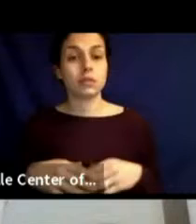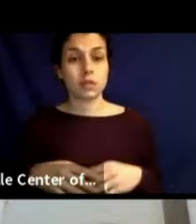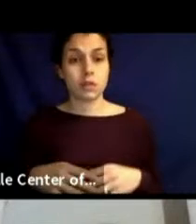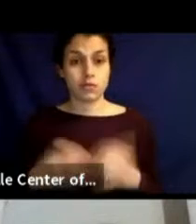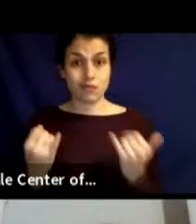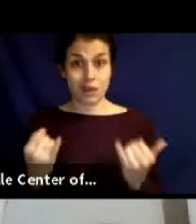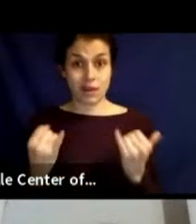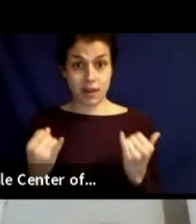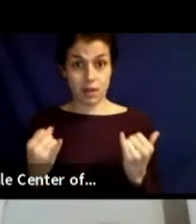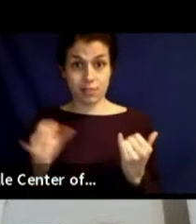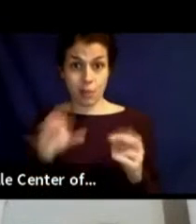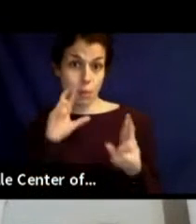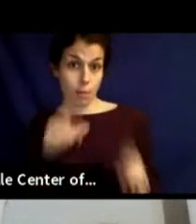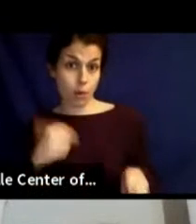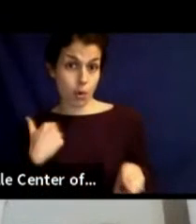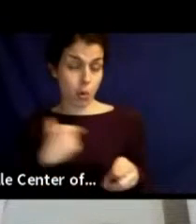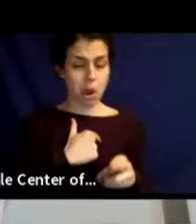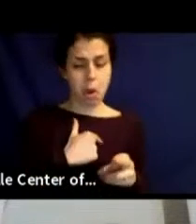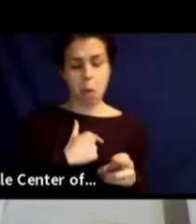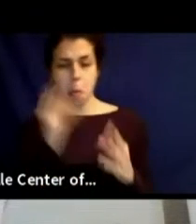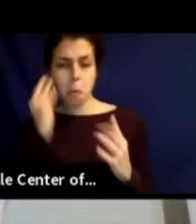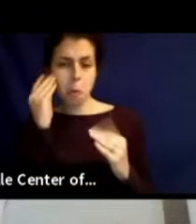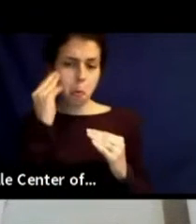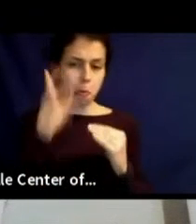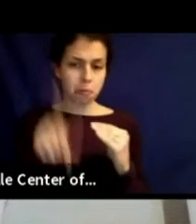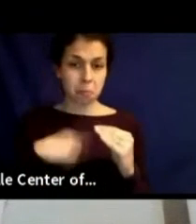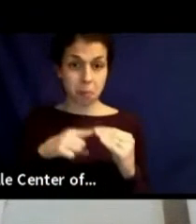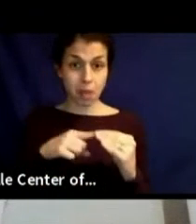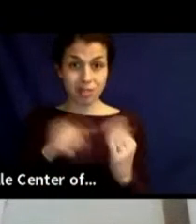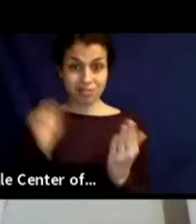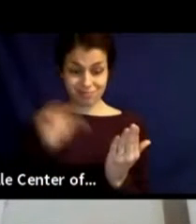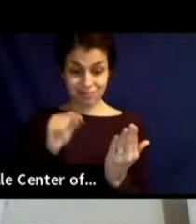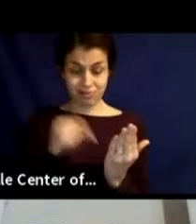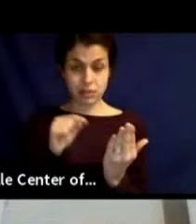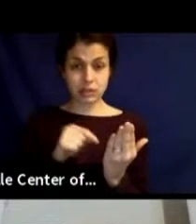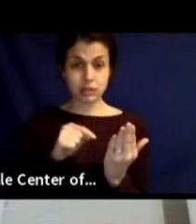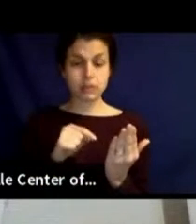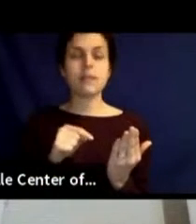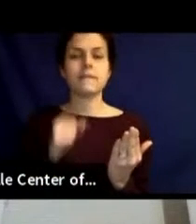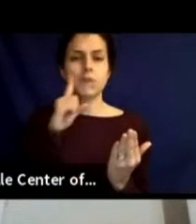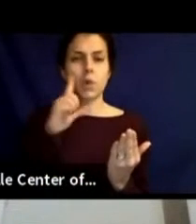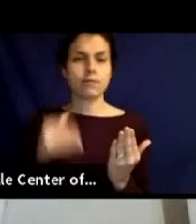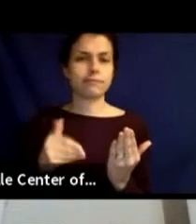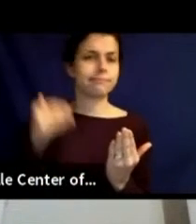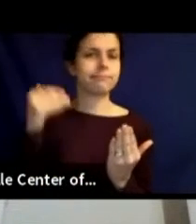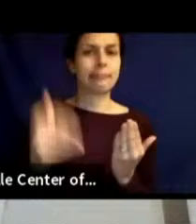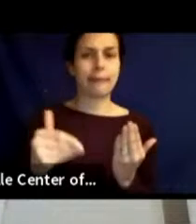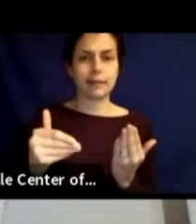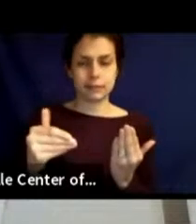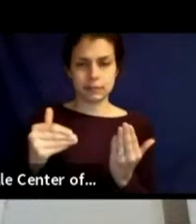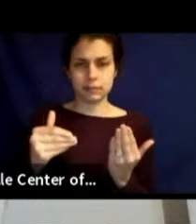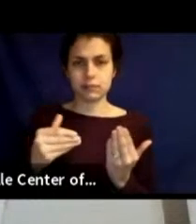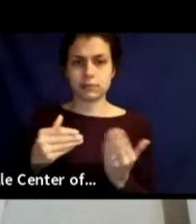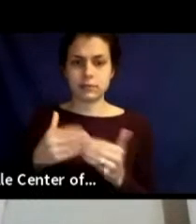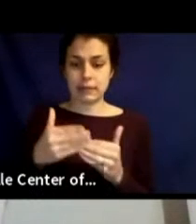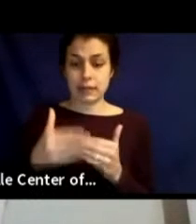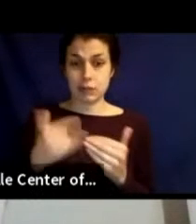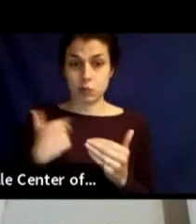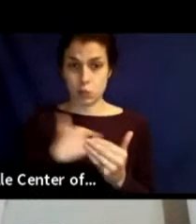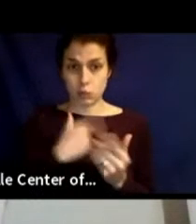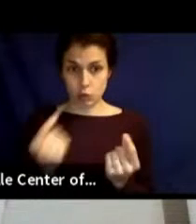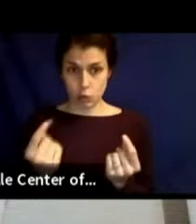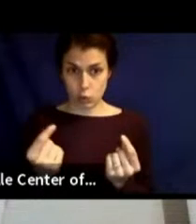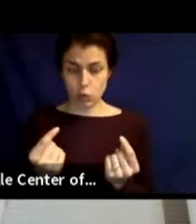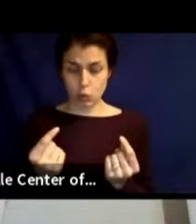considering, this was taking the next step from where we are now and basically putting